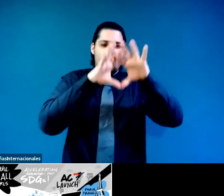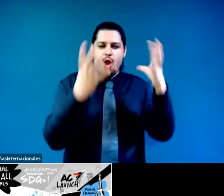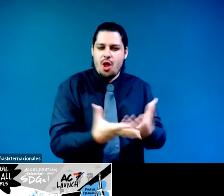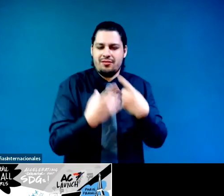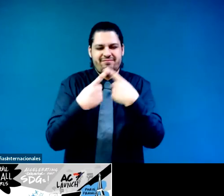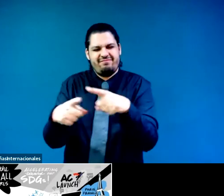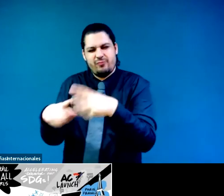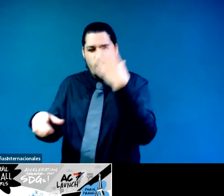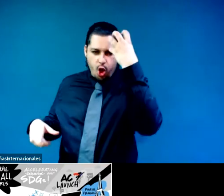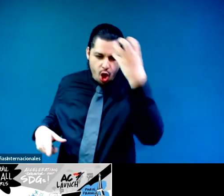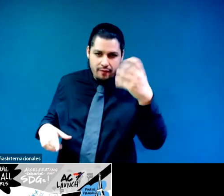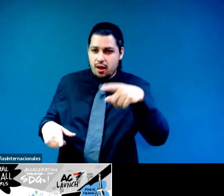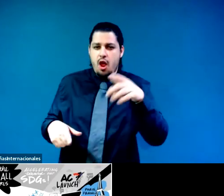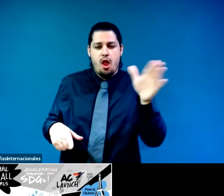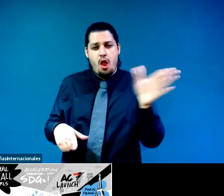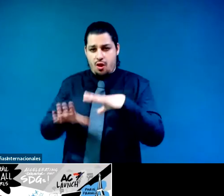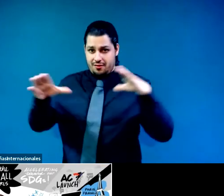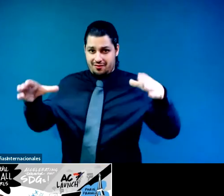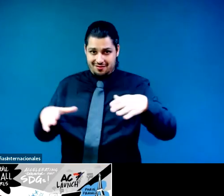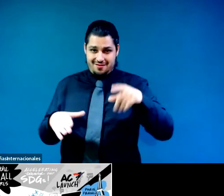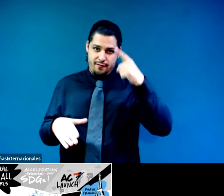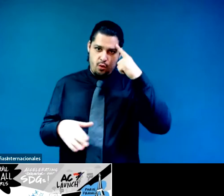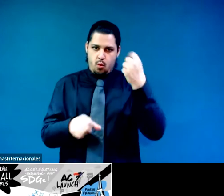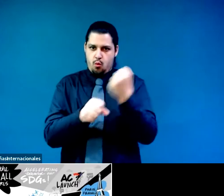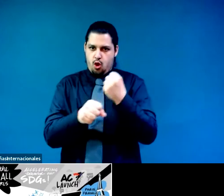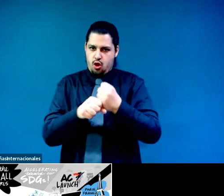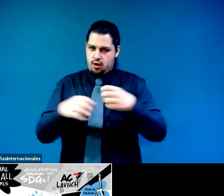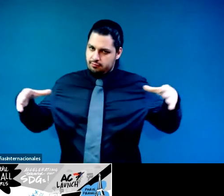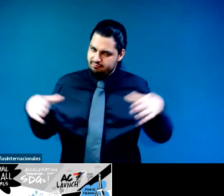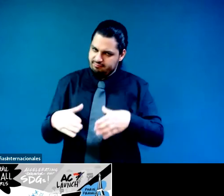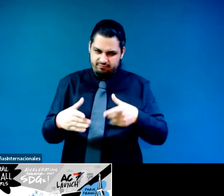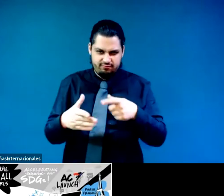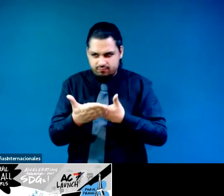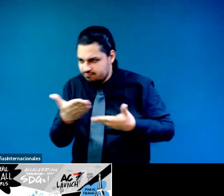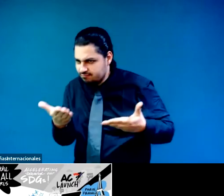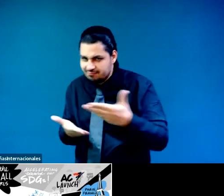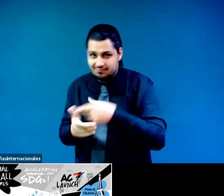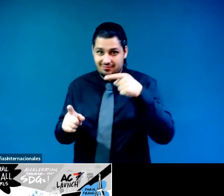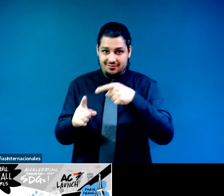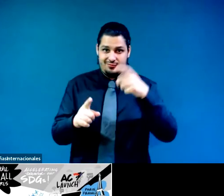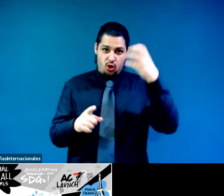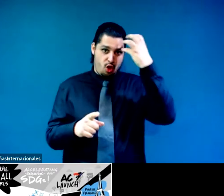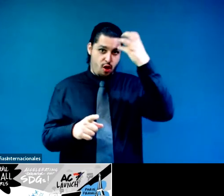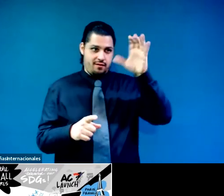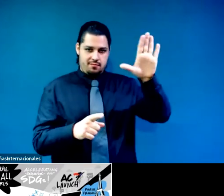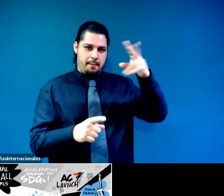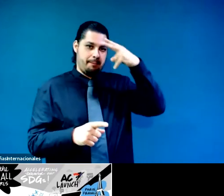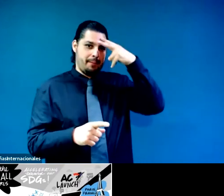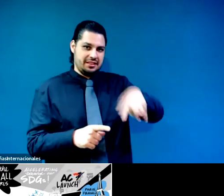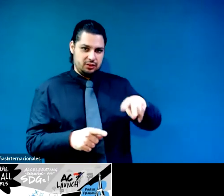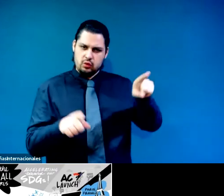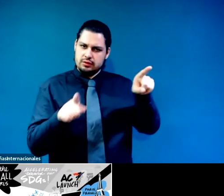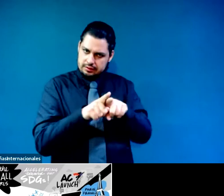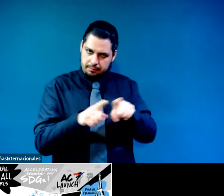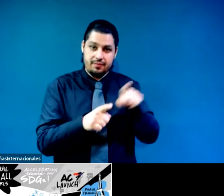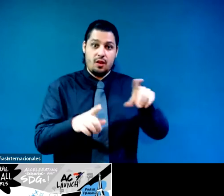really are, they are the Government of Mexico, CARE International, the Women's Working Group on Financing for